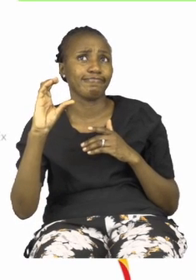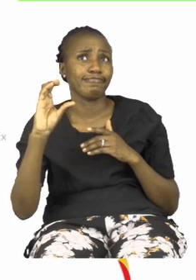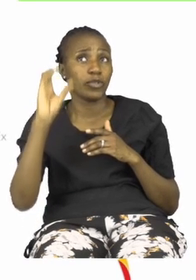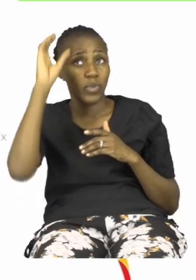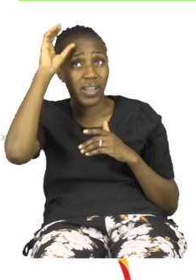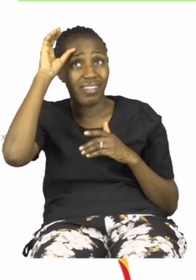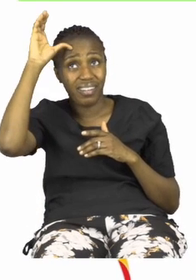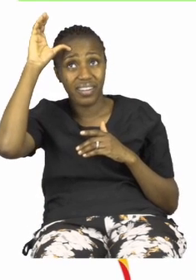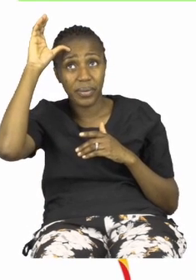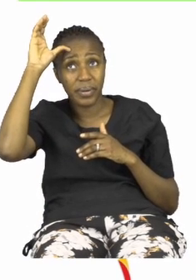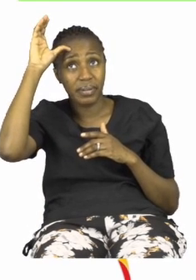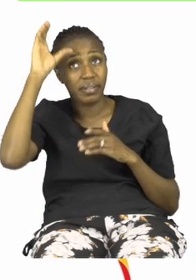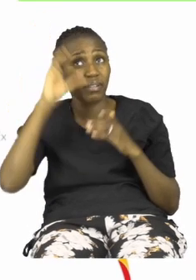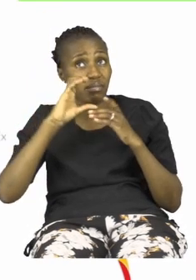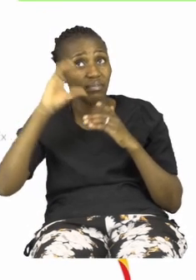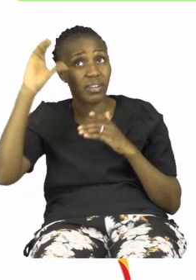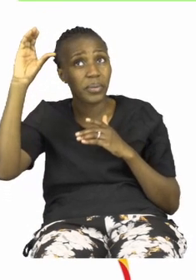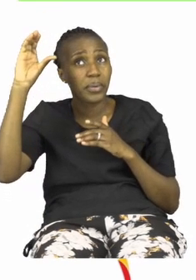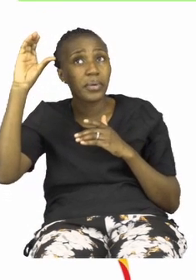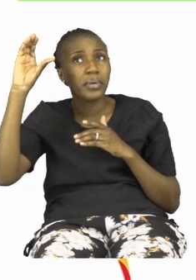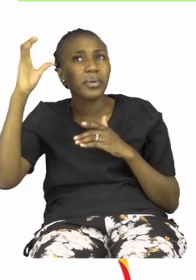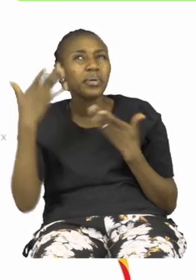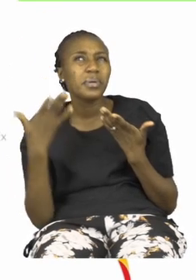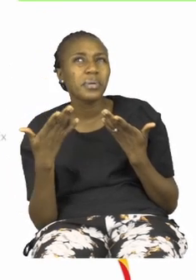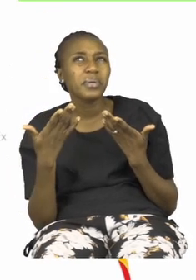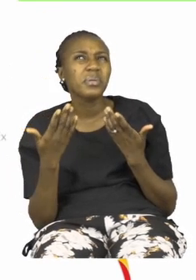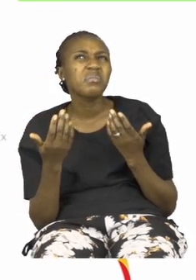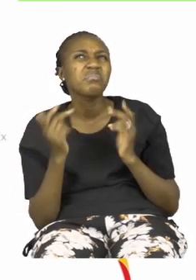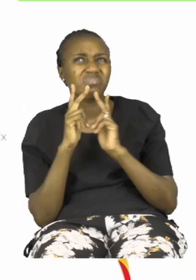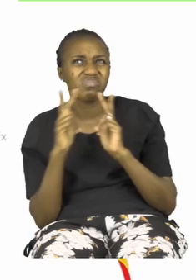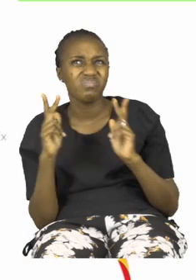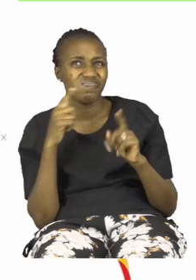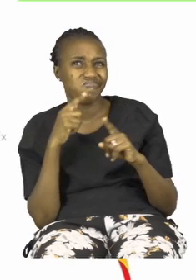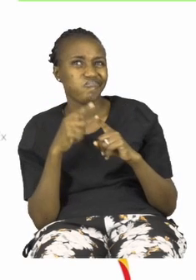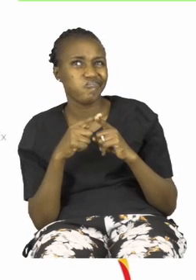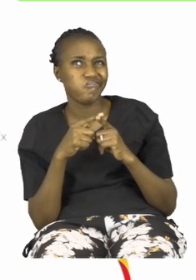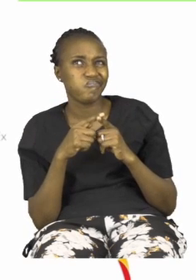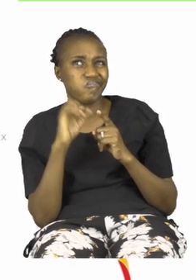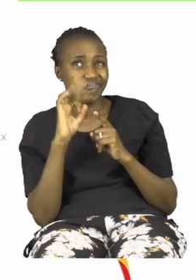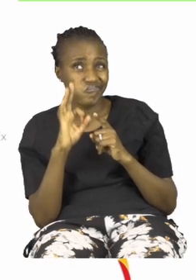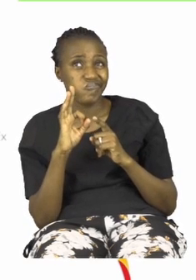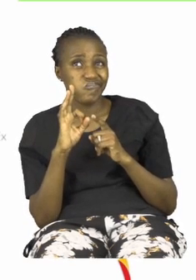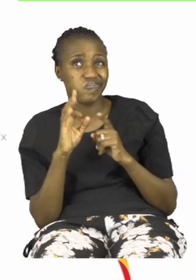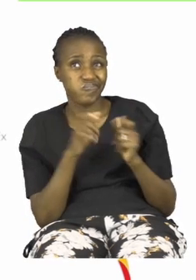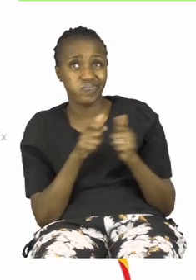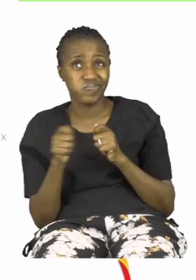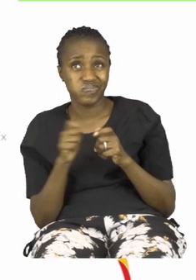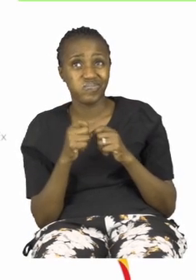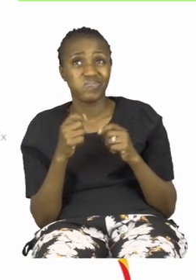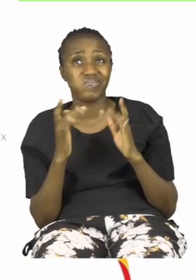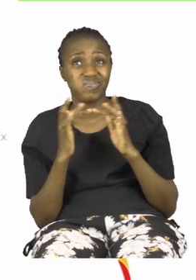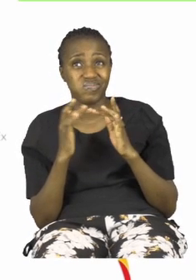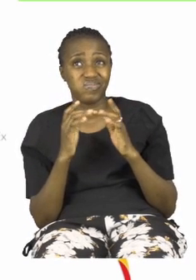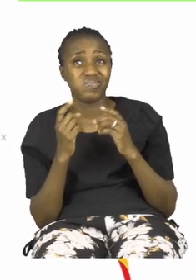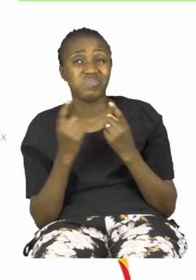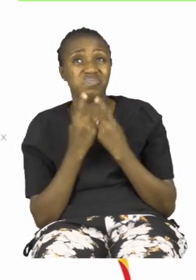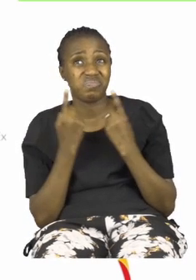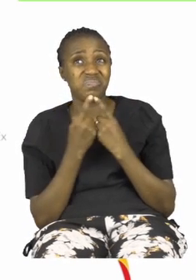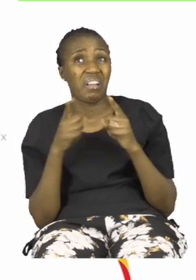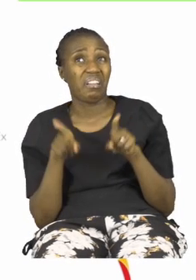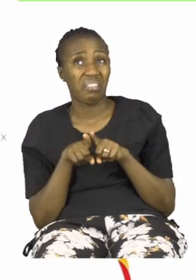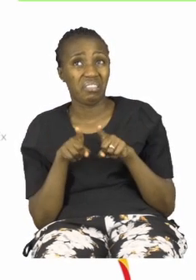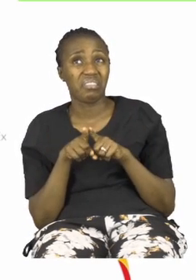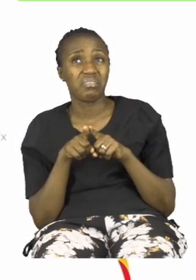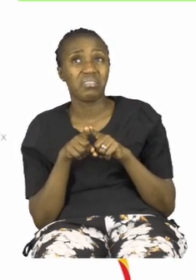you break these type of stereotypes where, people say, if you are a gamer, you just sit on the couch, you're lazy, you don't